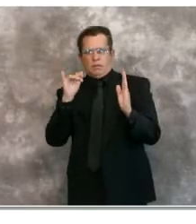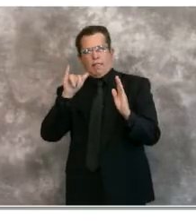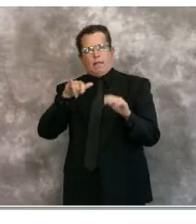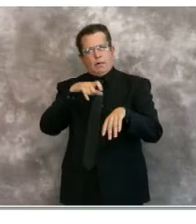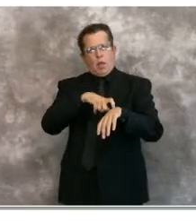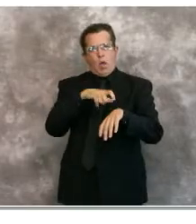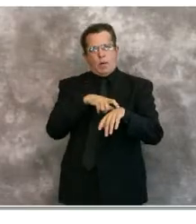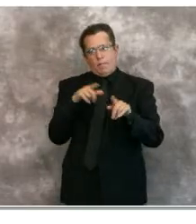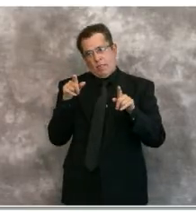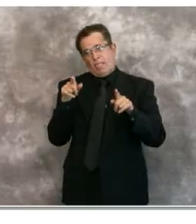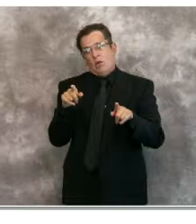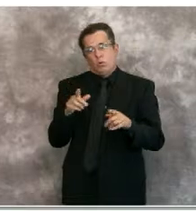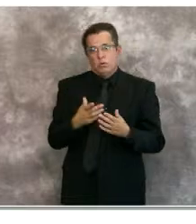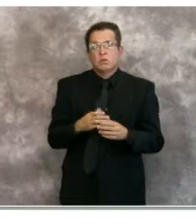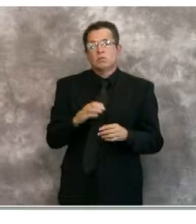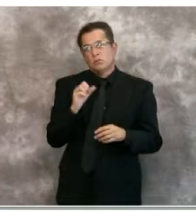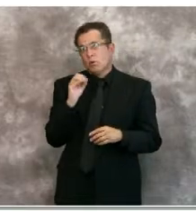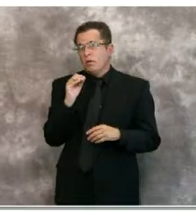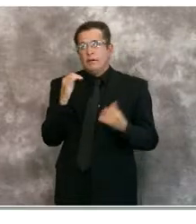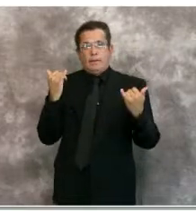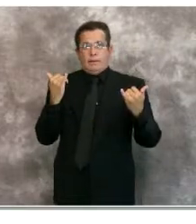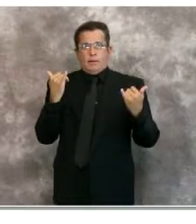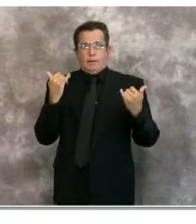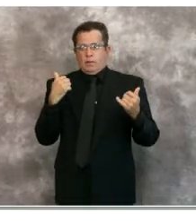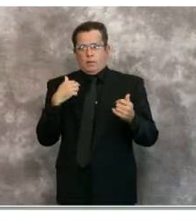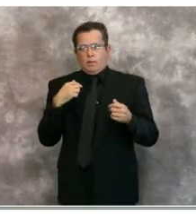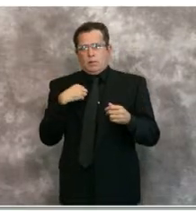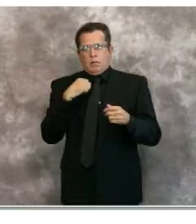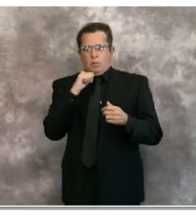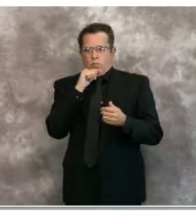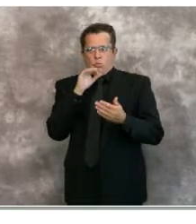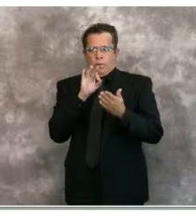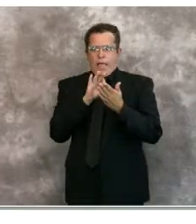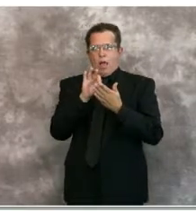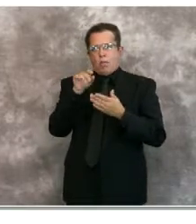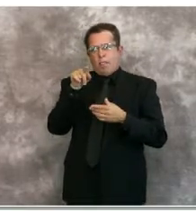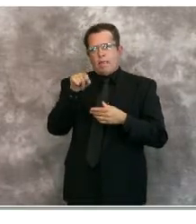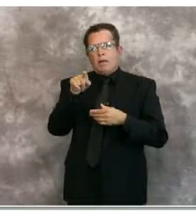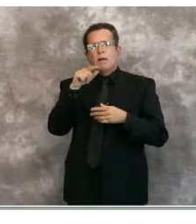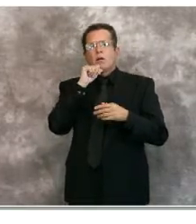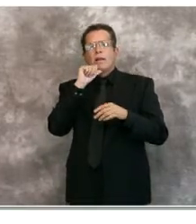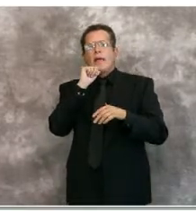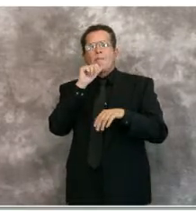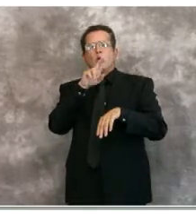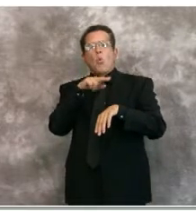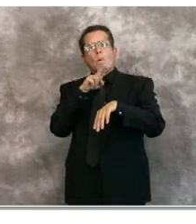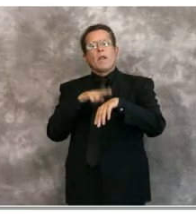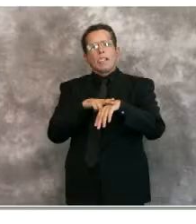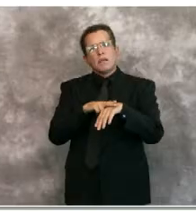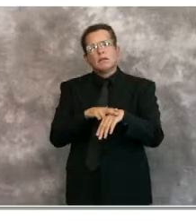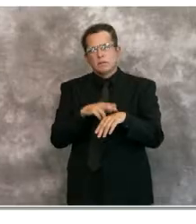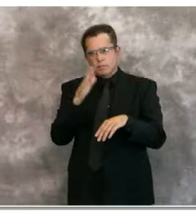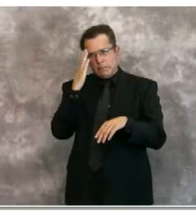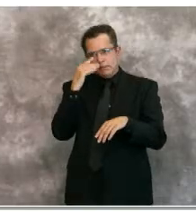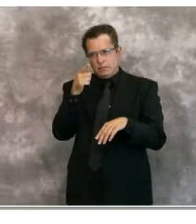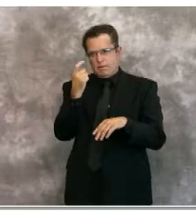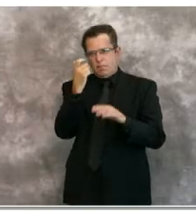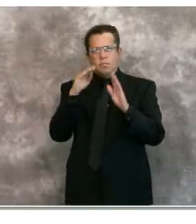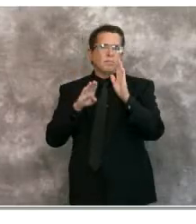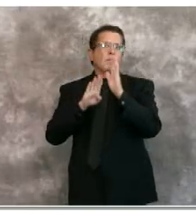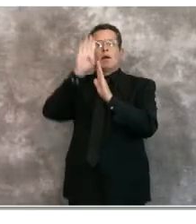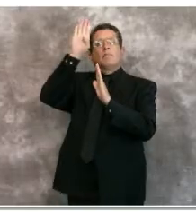So this is, we don't count this as an actual abnormality because there is inconsistency